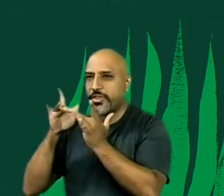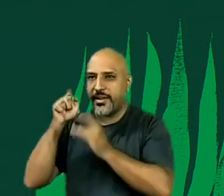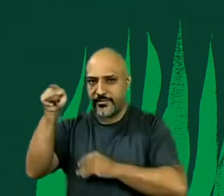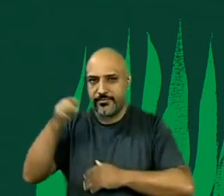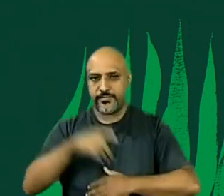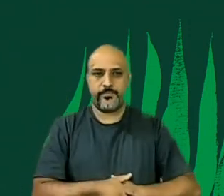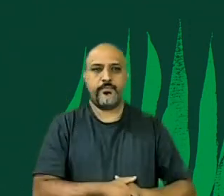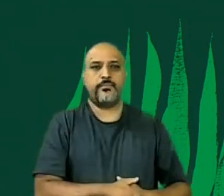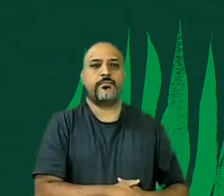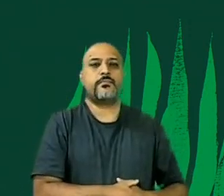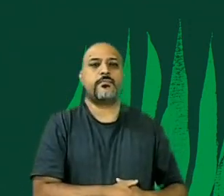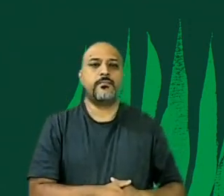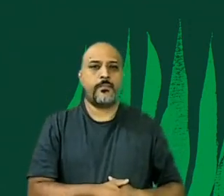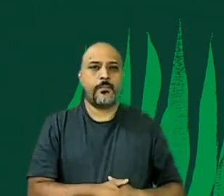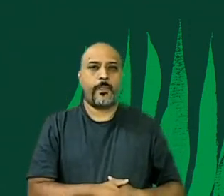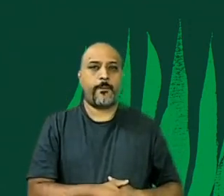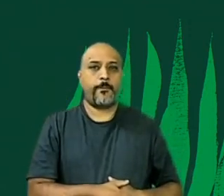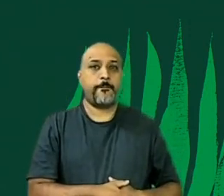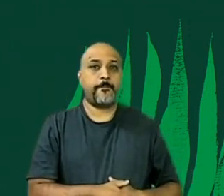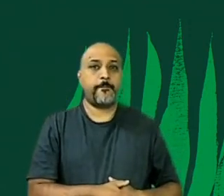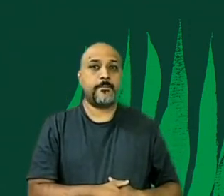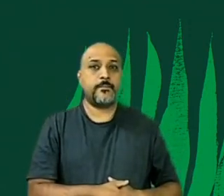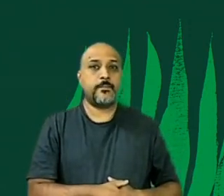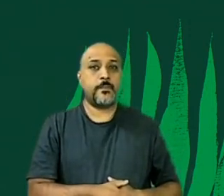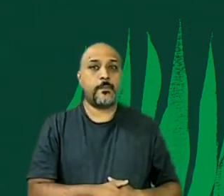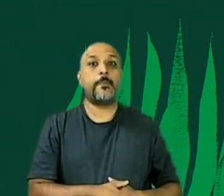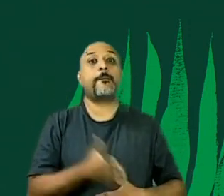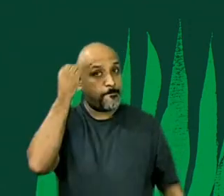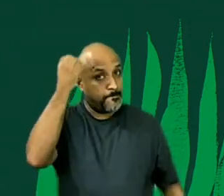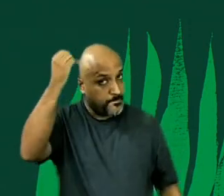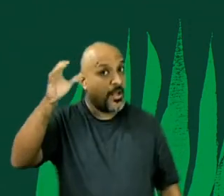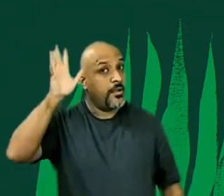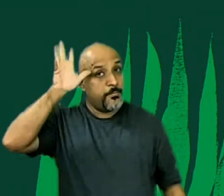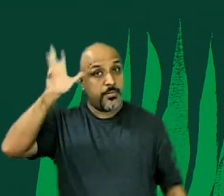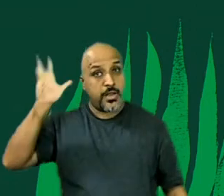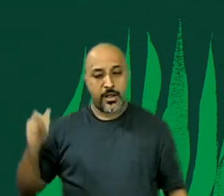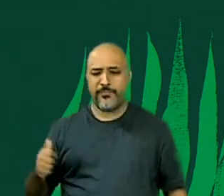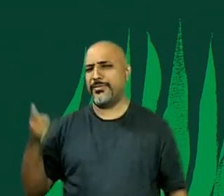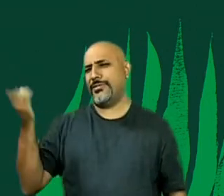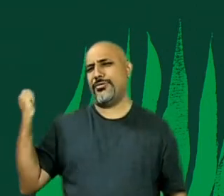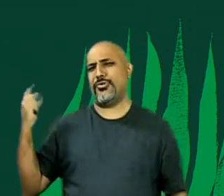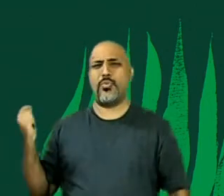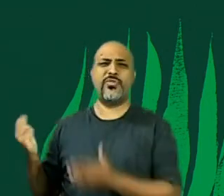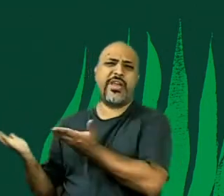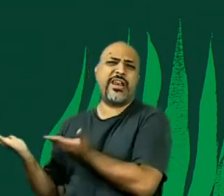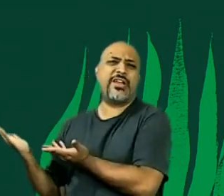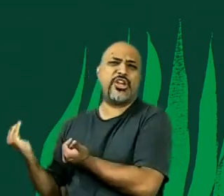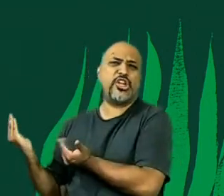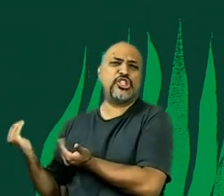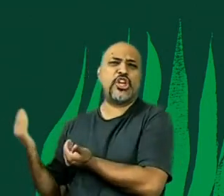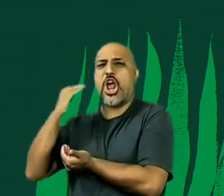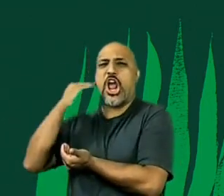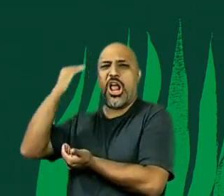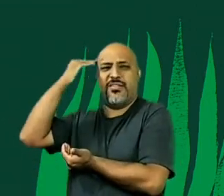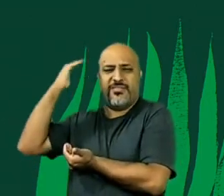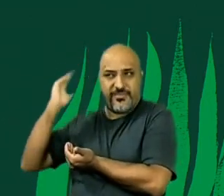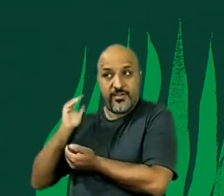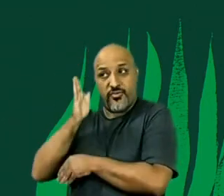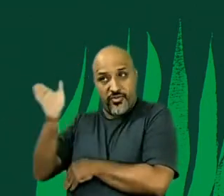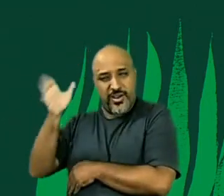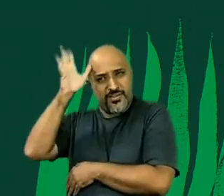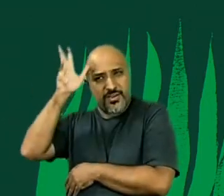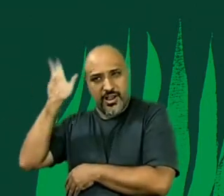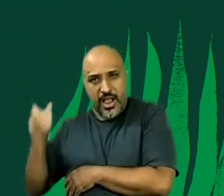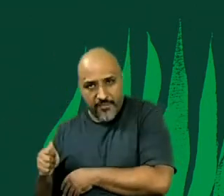to Africa since I was a teenager, actually. And I went because my roommate